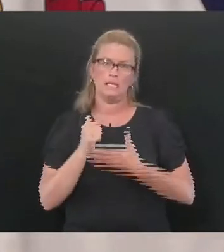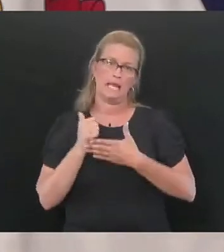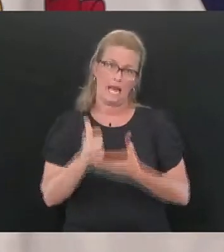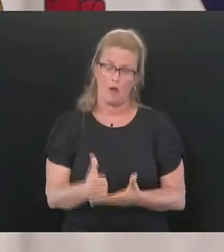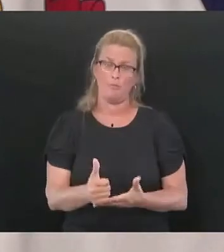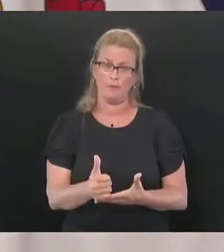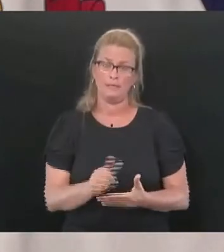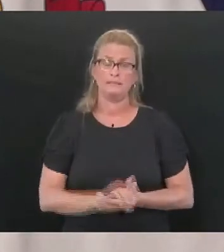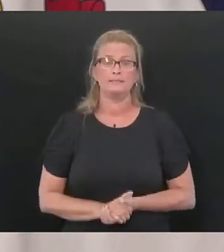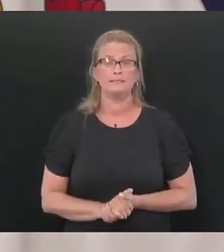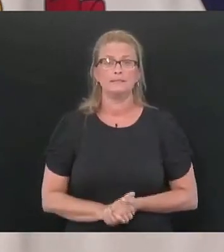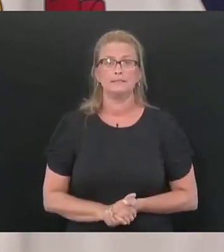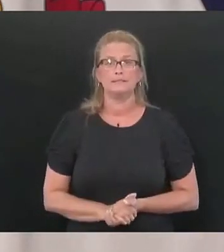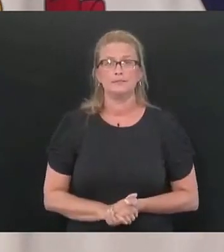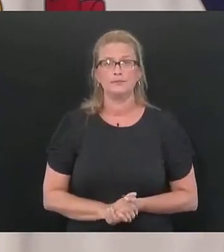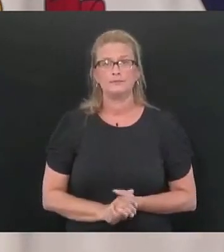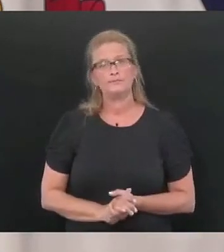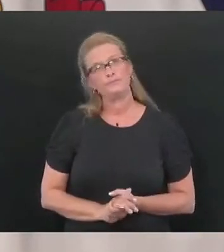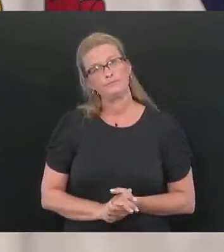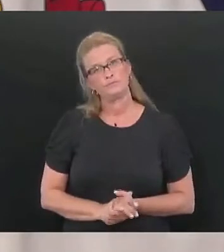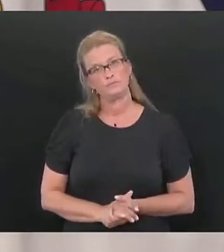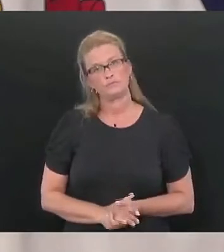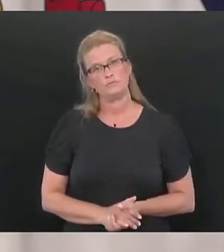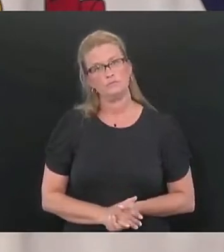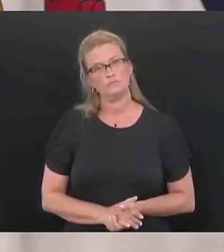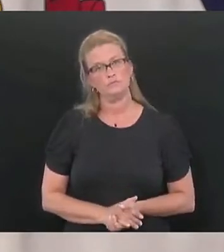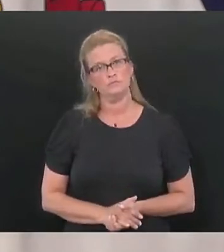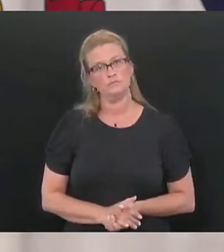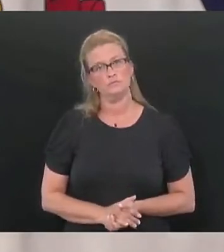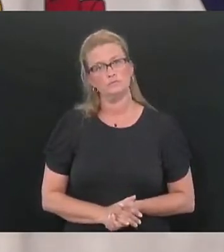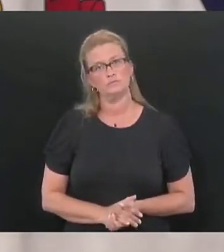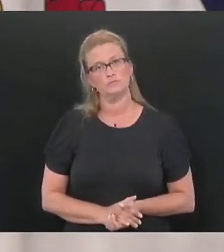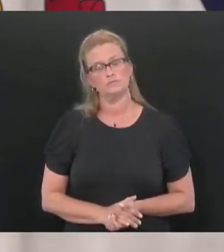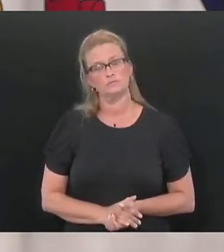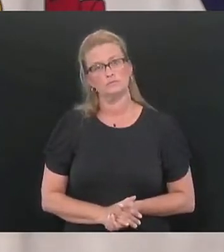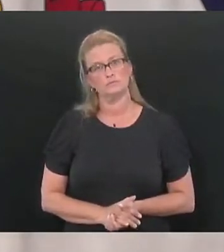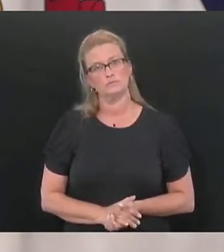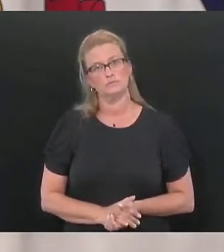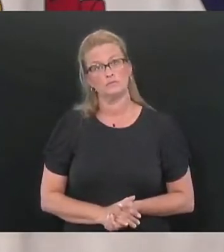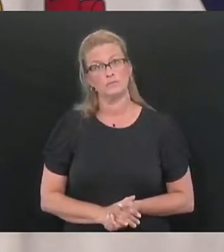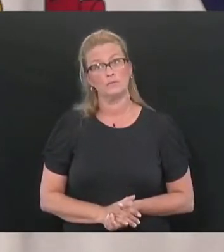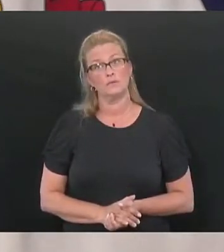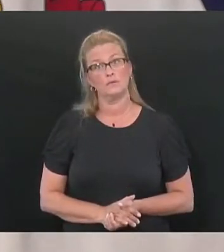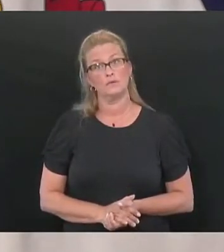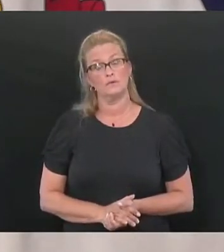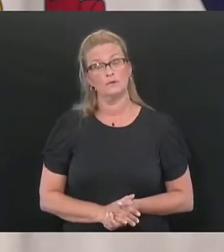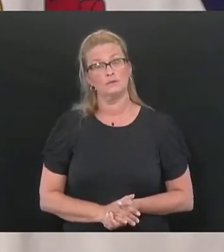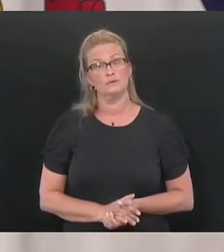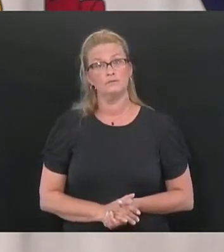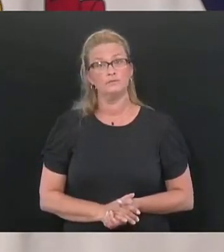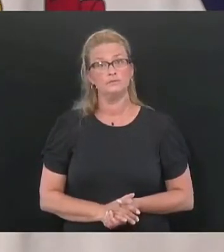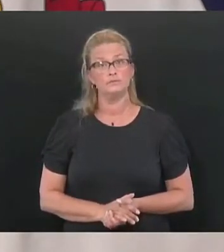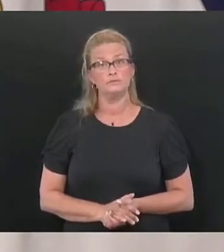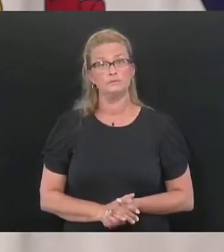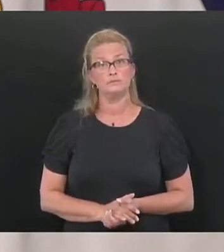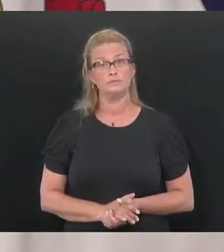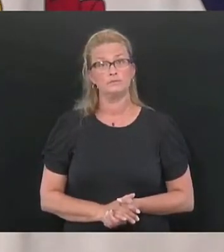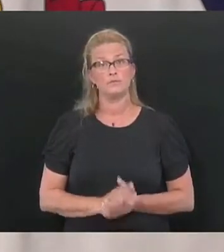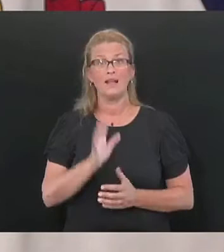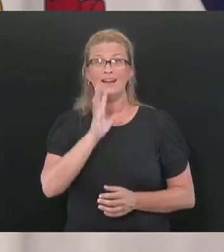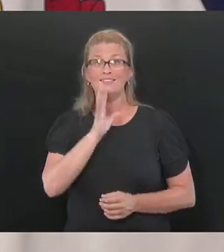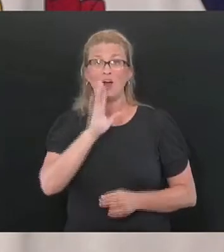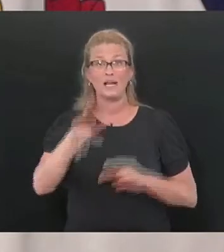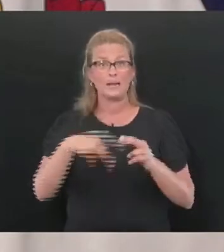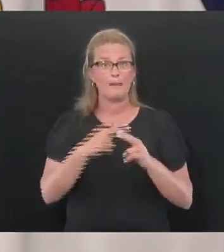to say this, from the standpoint of our kids, being able to